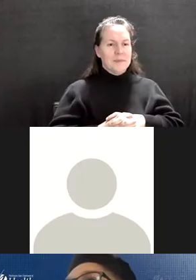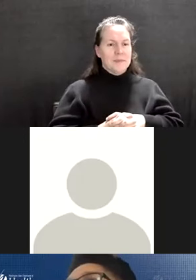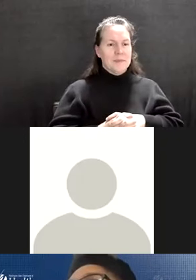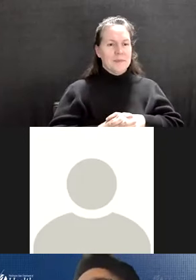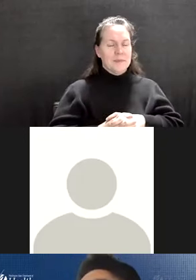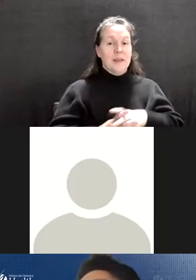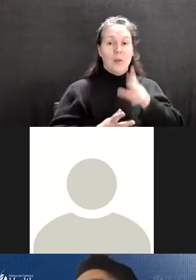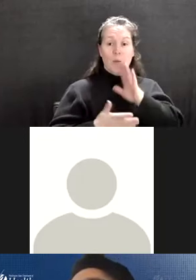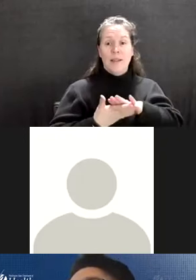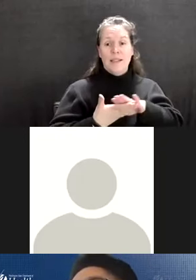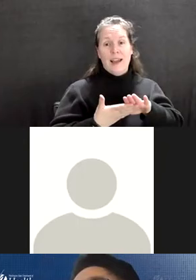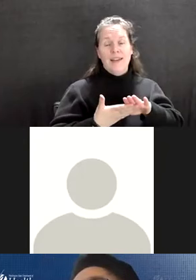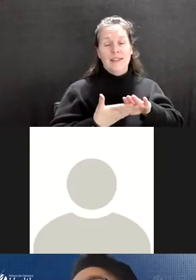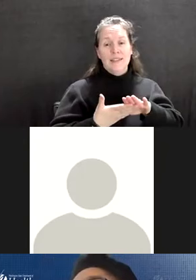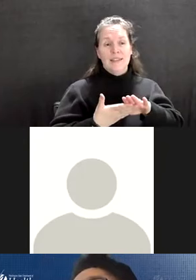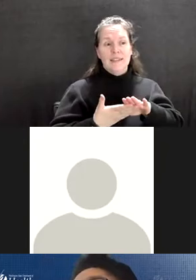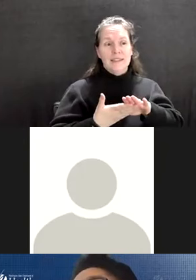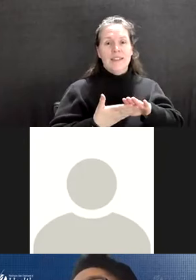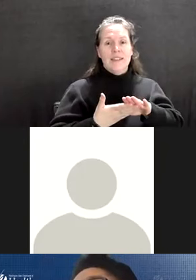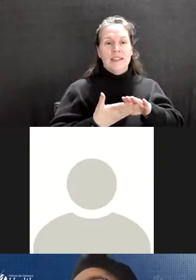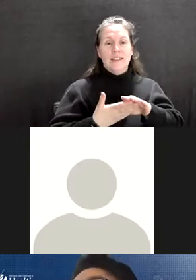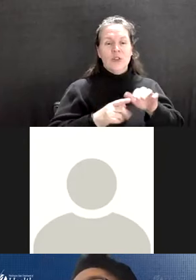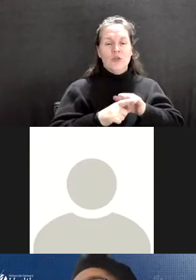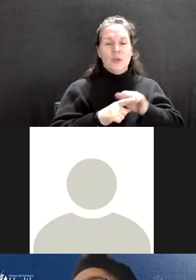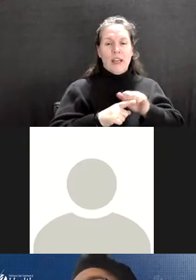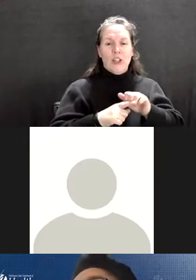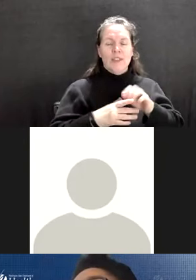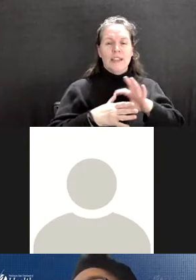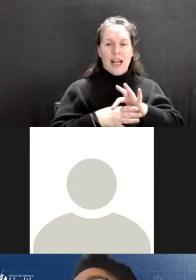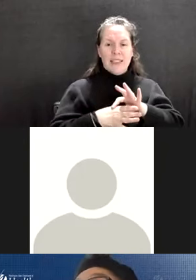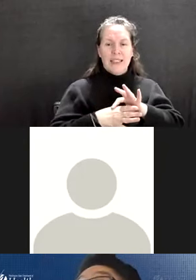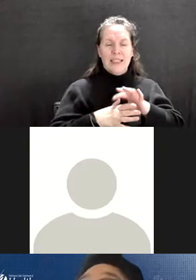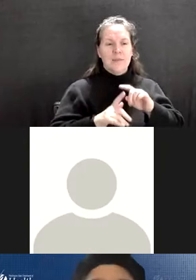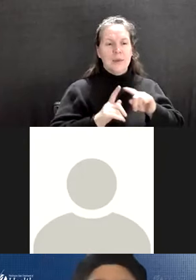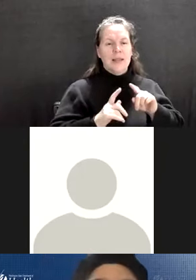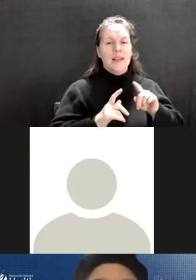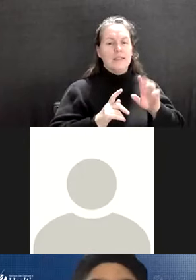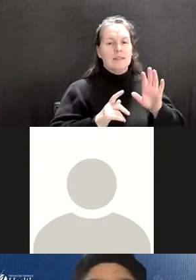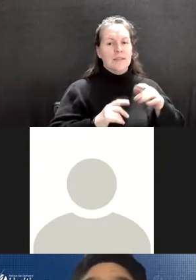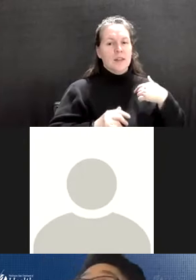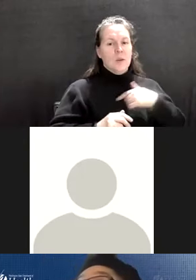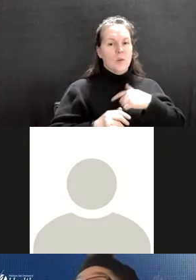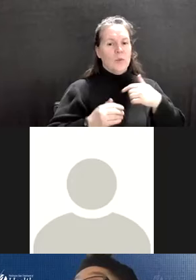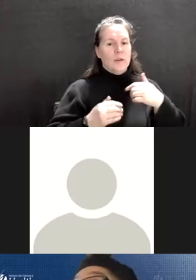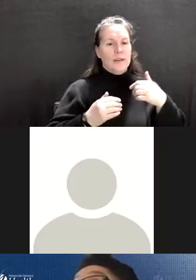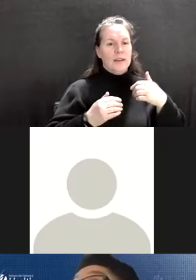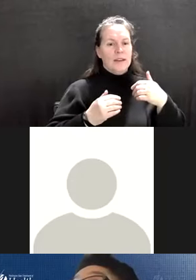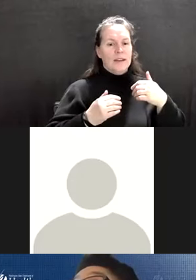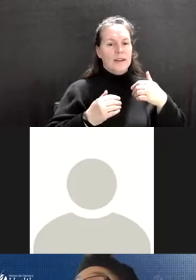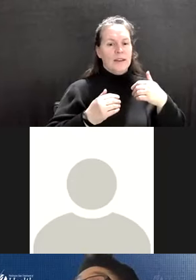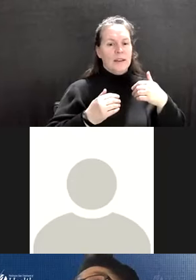It would be nice if trainers, content, what do we just got to blast the three